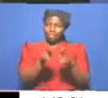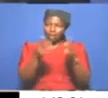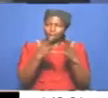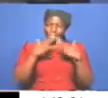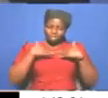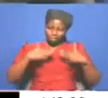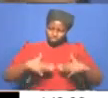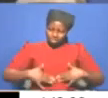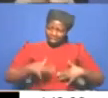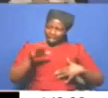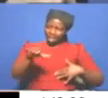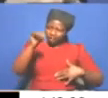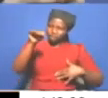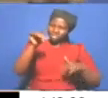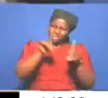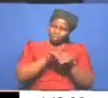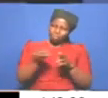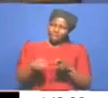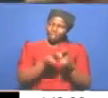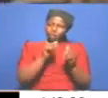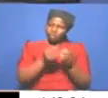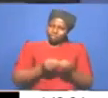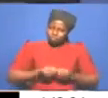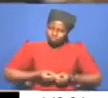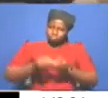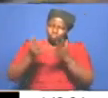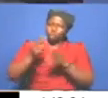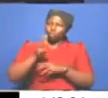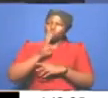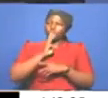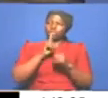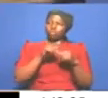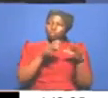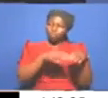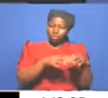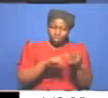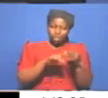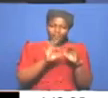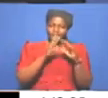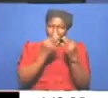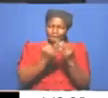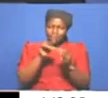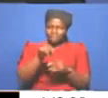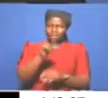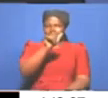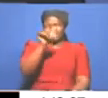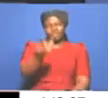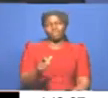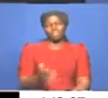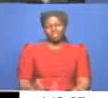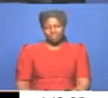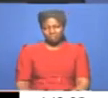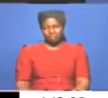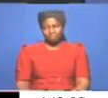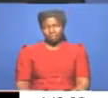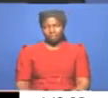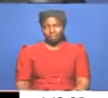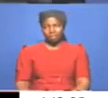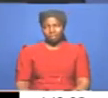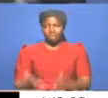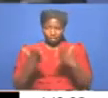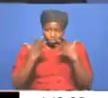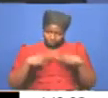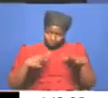same river that supplies water to communities, to families in this region. Do people know that